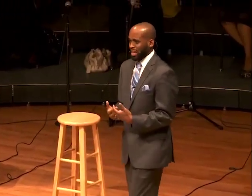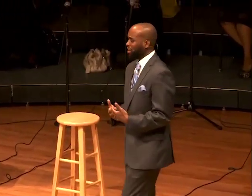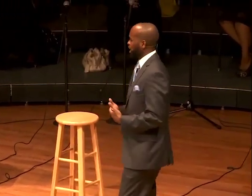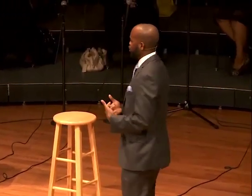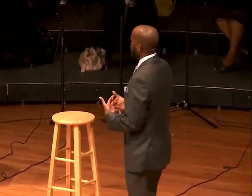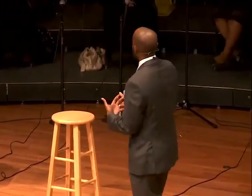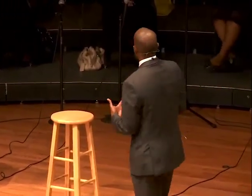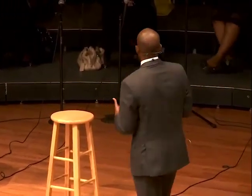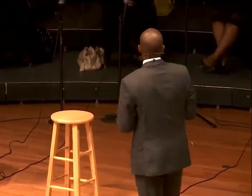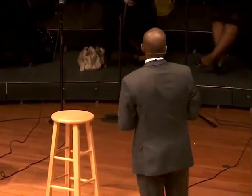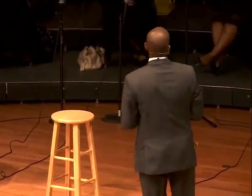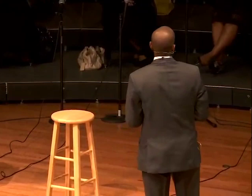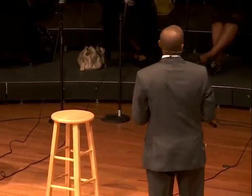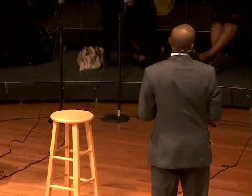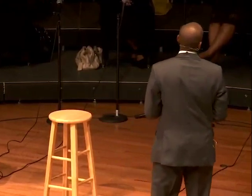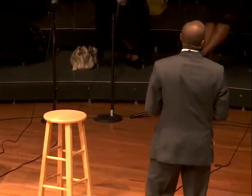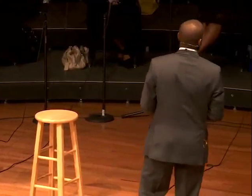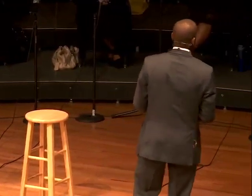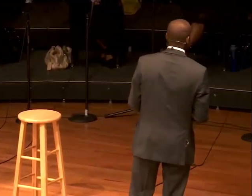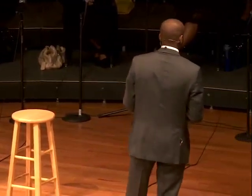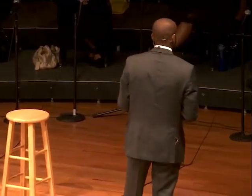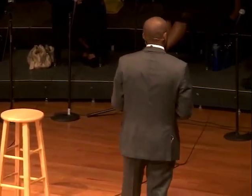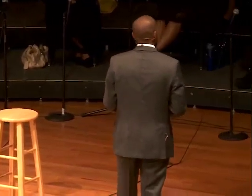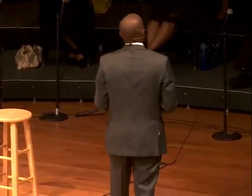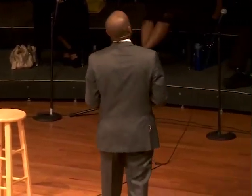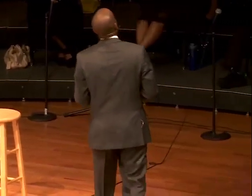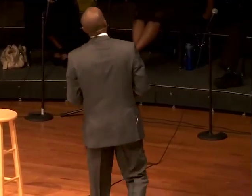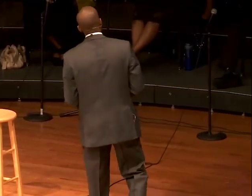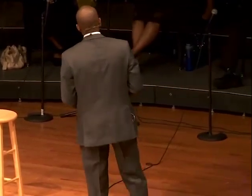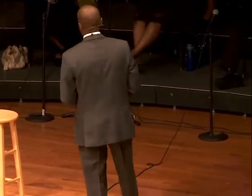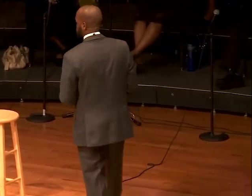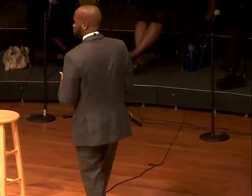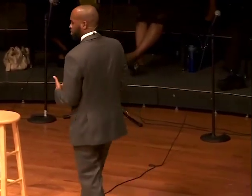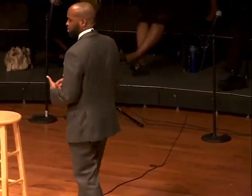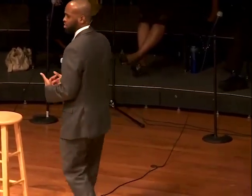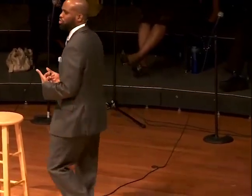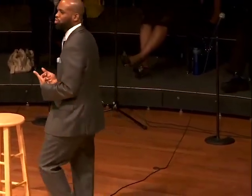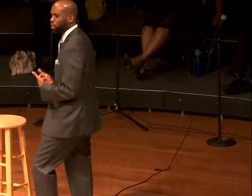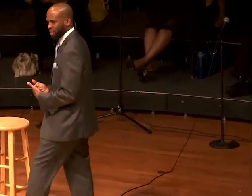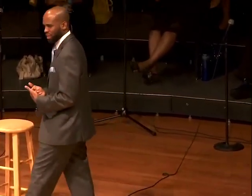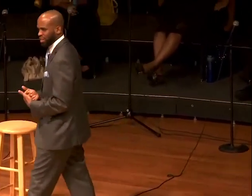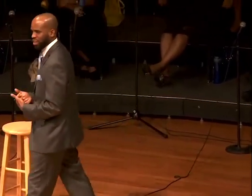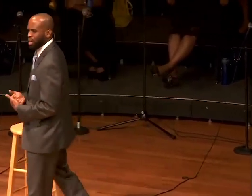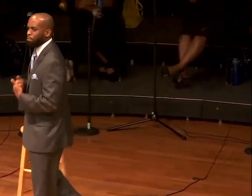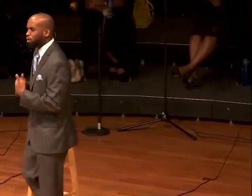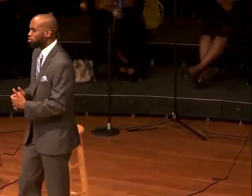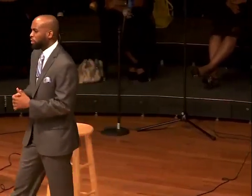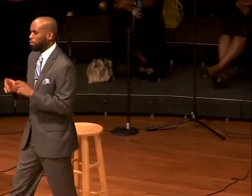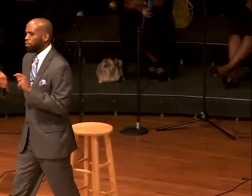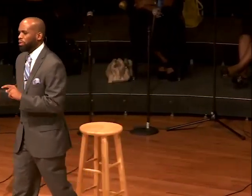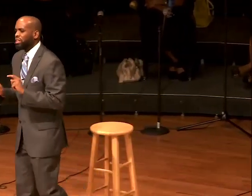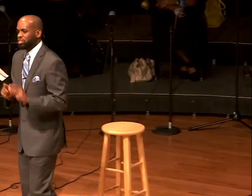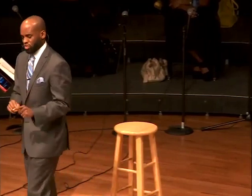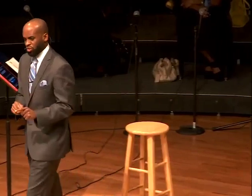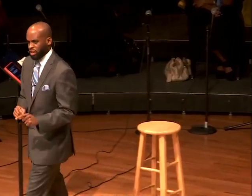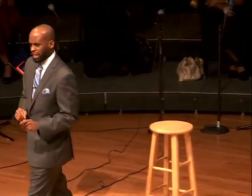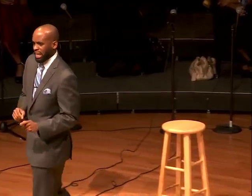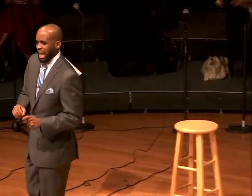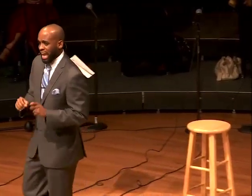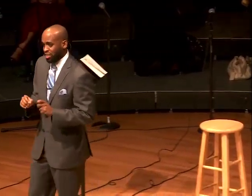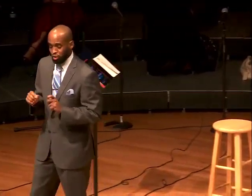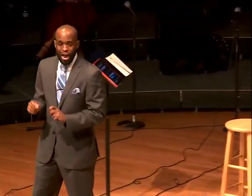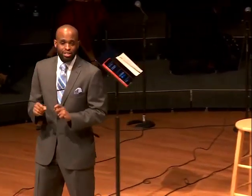And so as I look at Eutychus in Acts chapter 20, I can't hate on this brother too quickly. Most people will read the